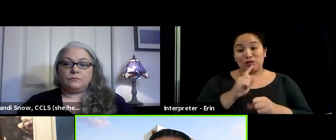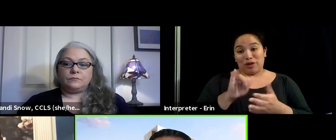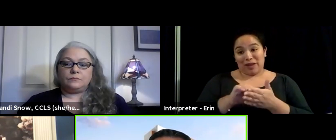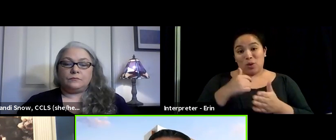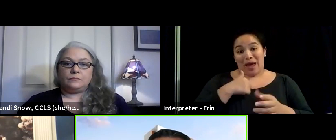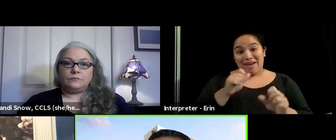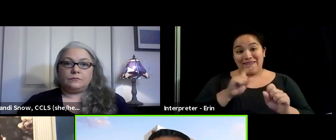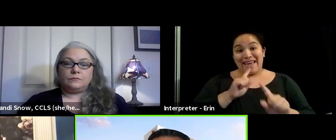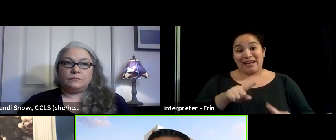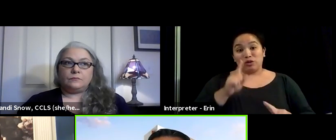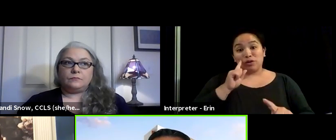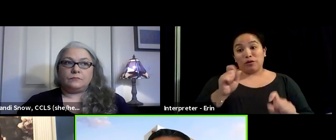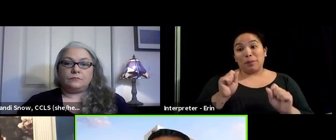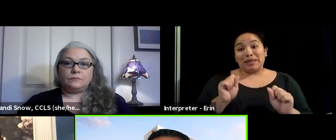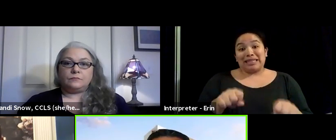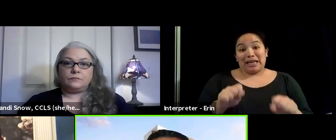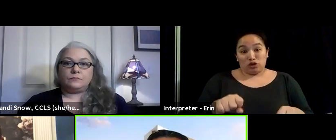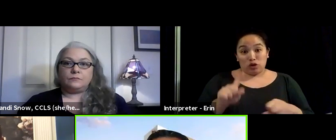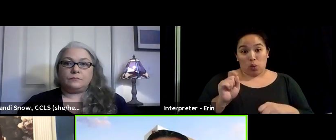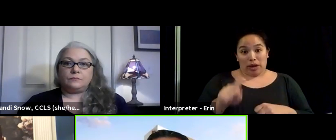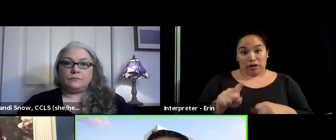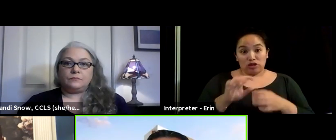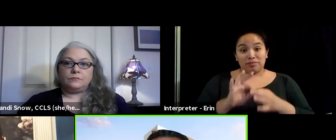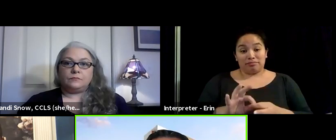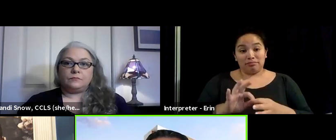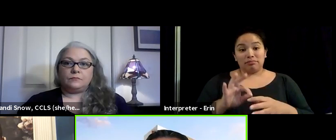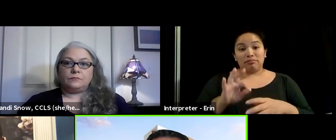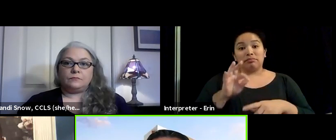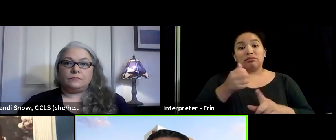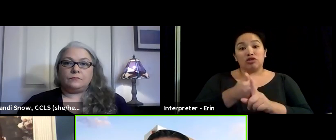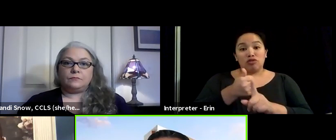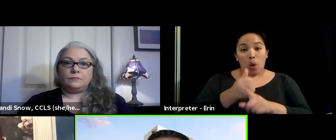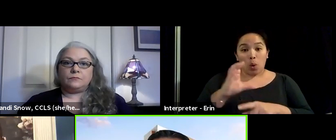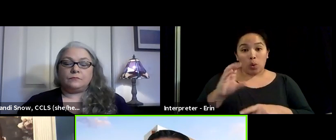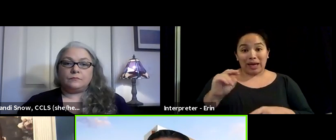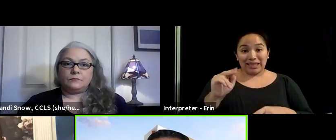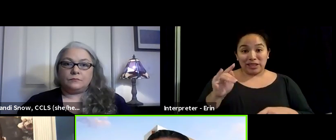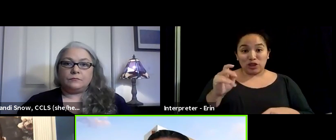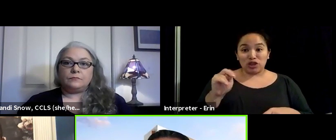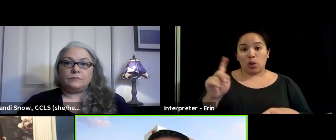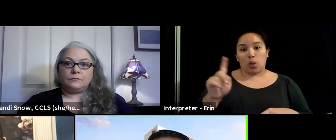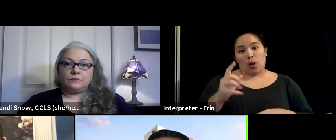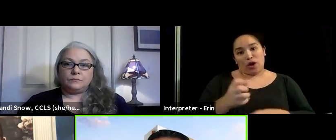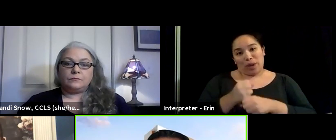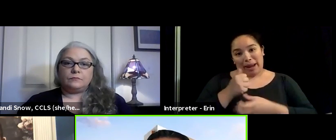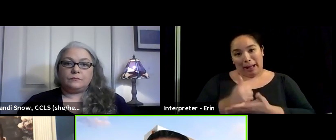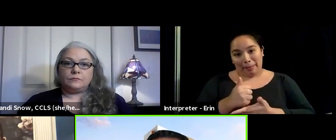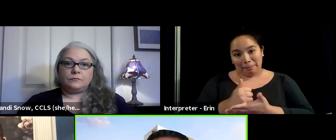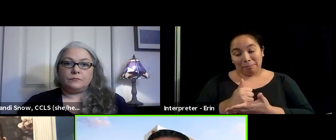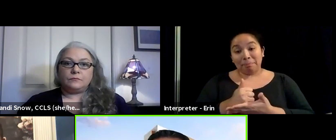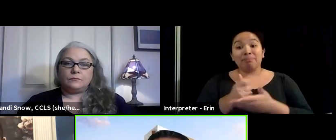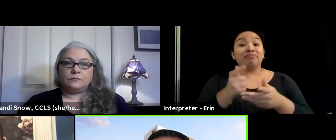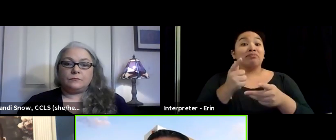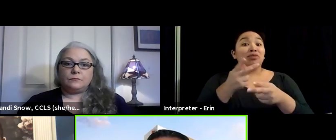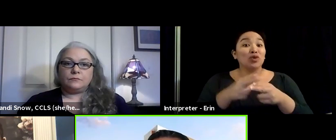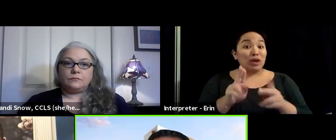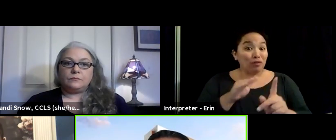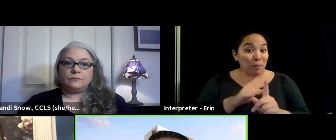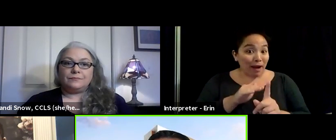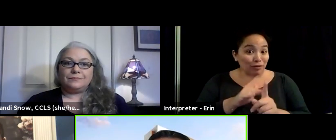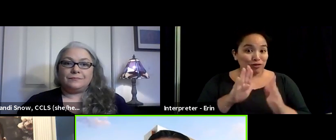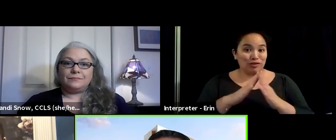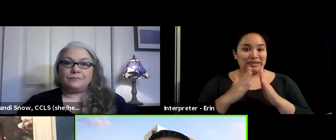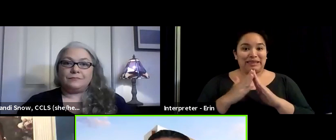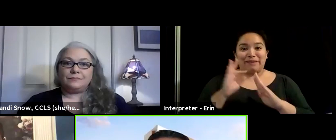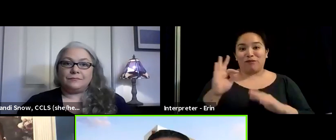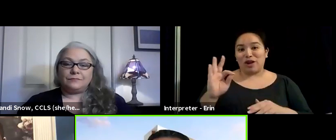potential questions that you may have about your own conditions or where to get some help. As a quick reminder, the City of Fresno